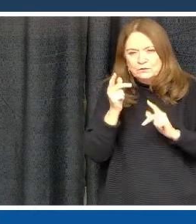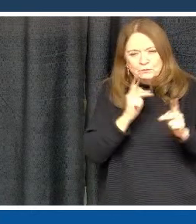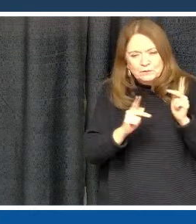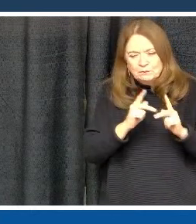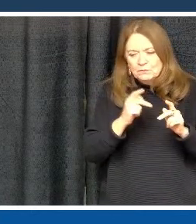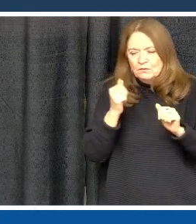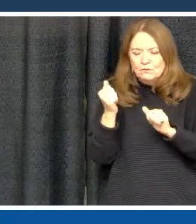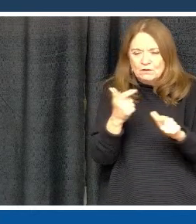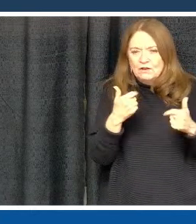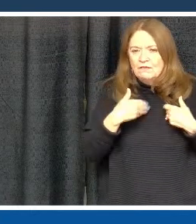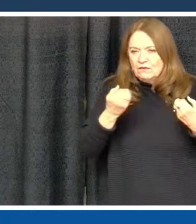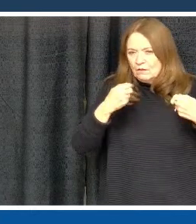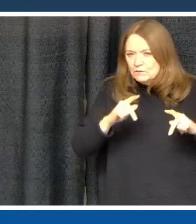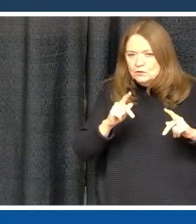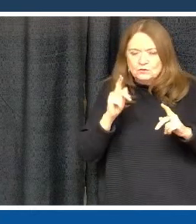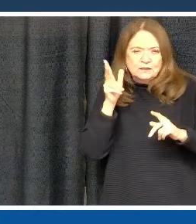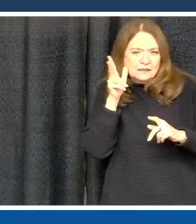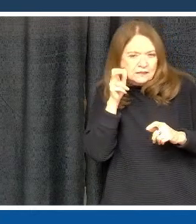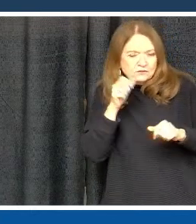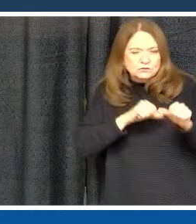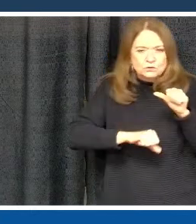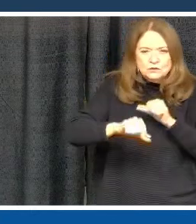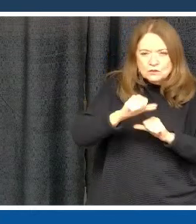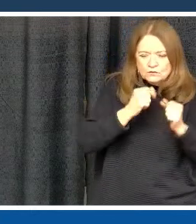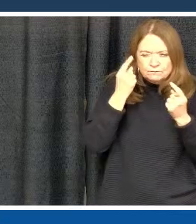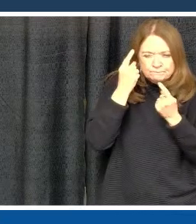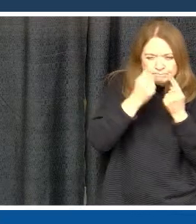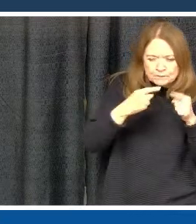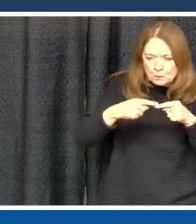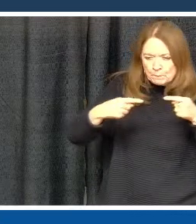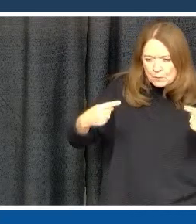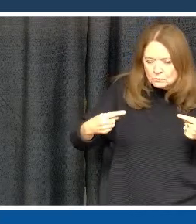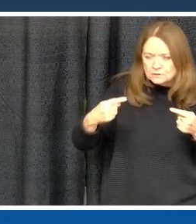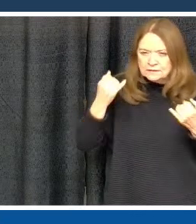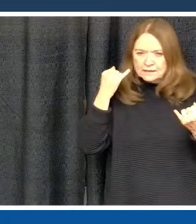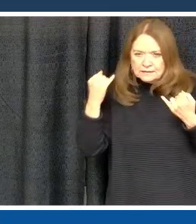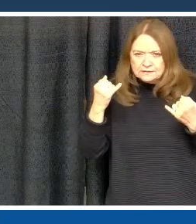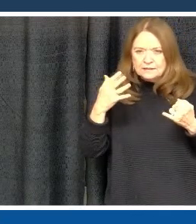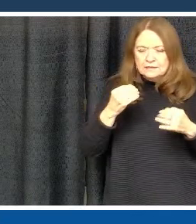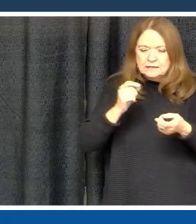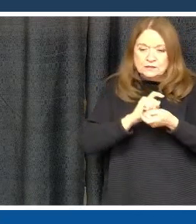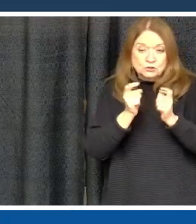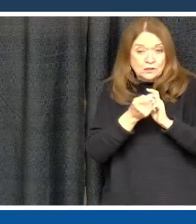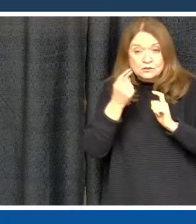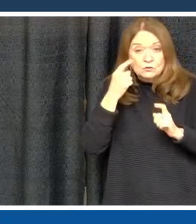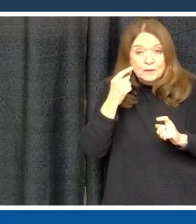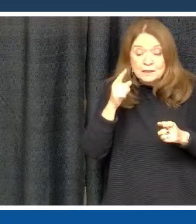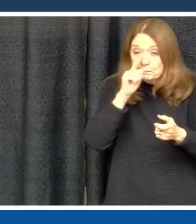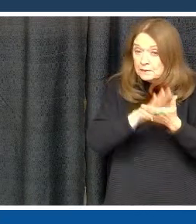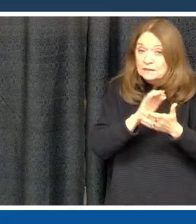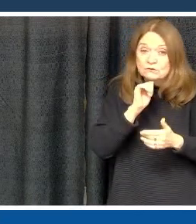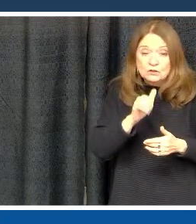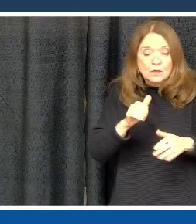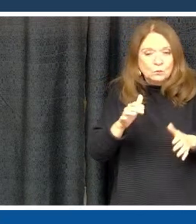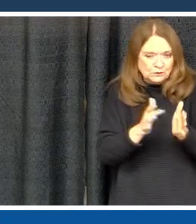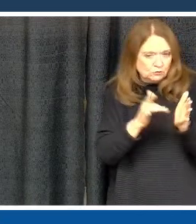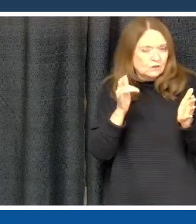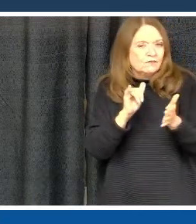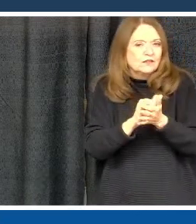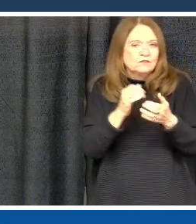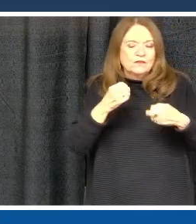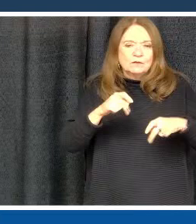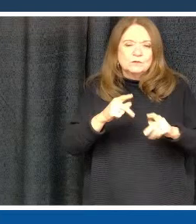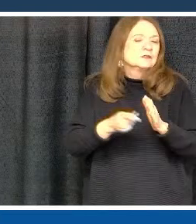had the opportunity to be heard, to consider opposing viewpoints, and to have their mind changed. Believe it or not, we even took advantage of that